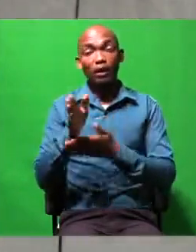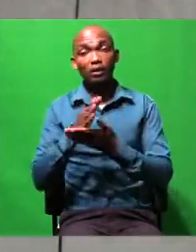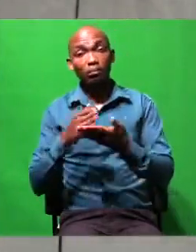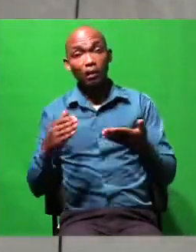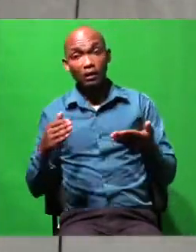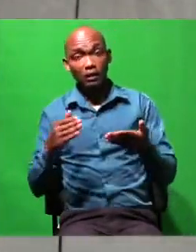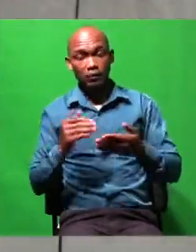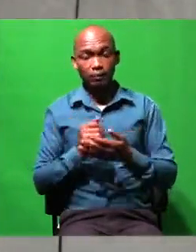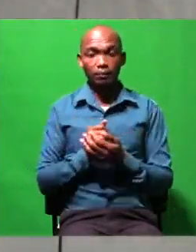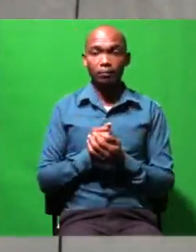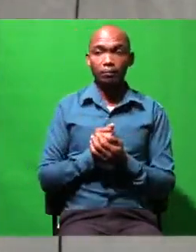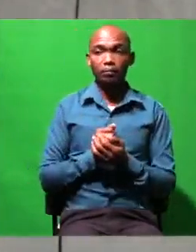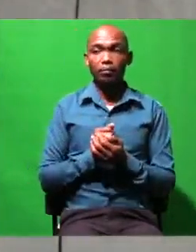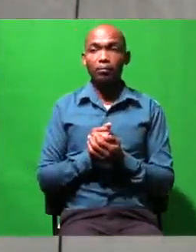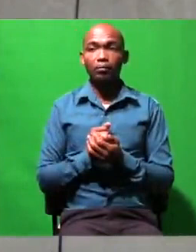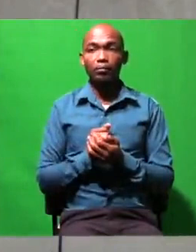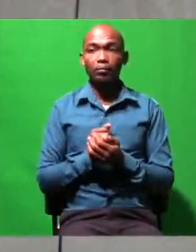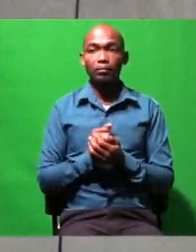space